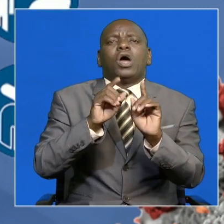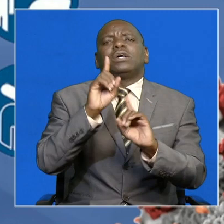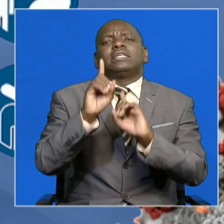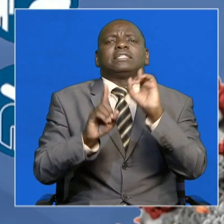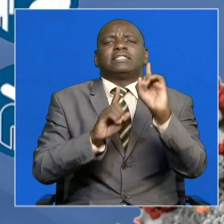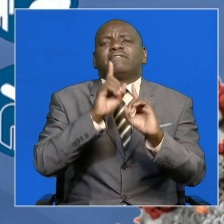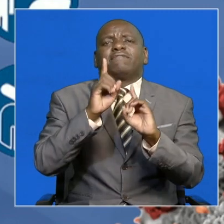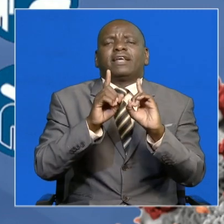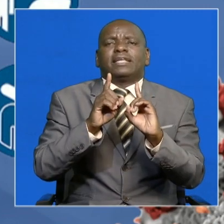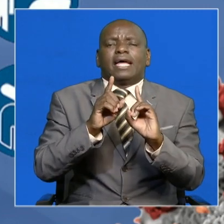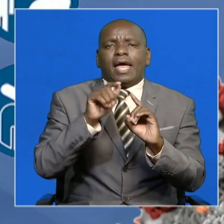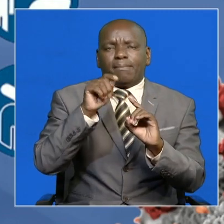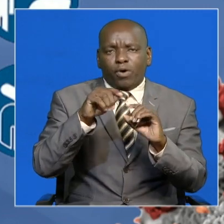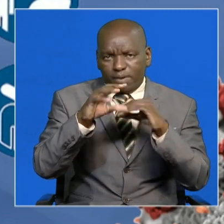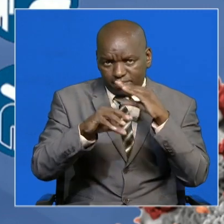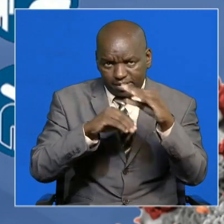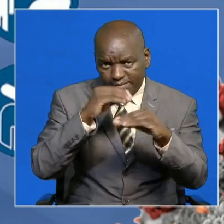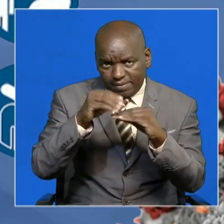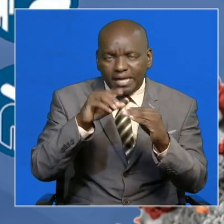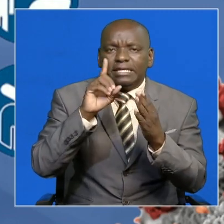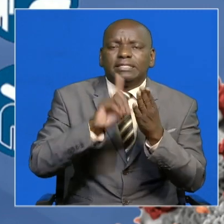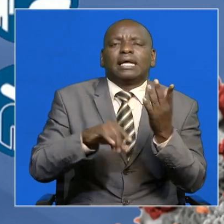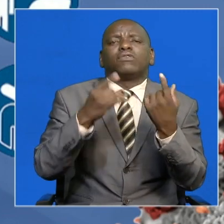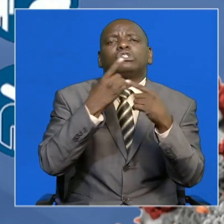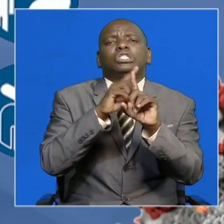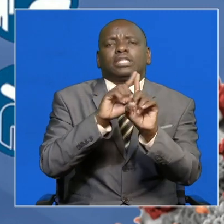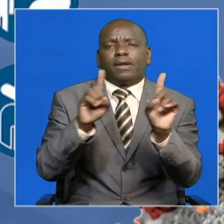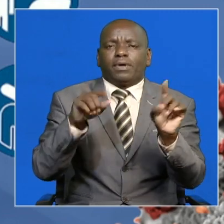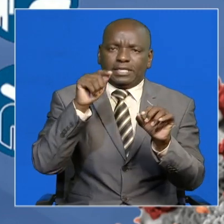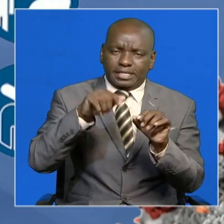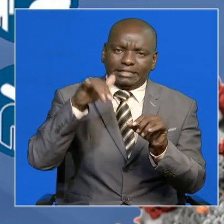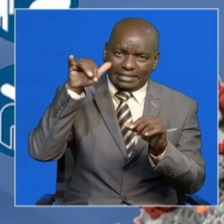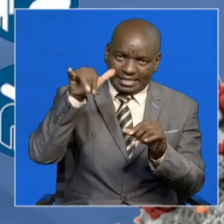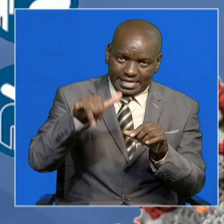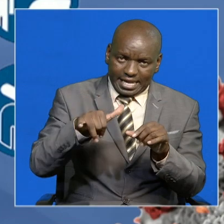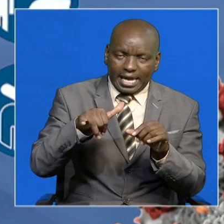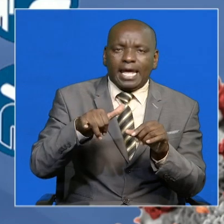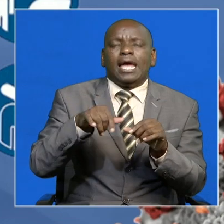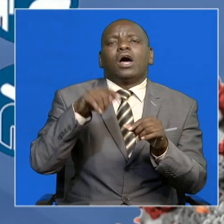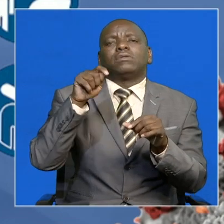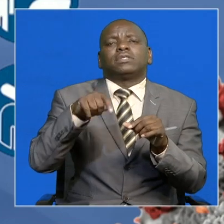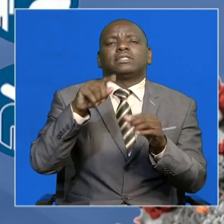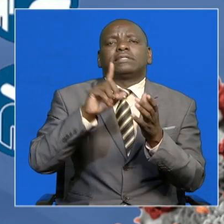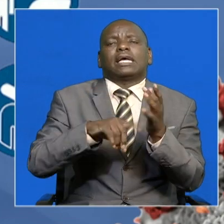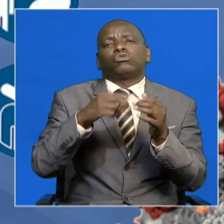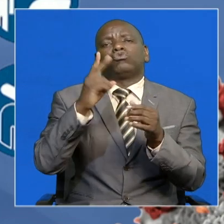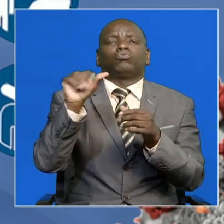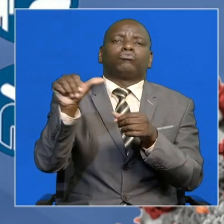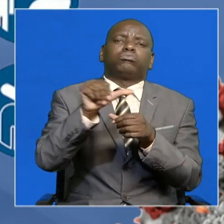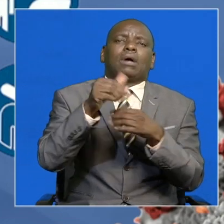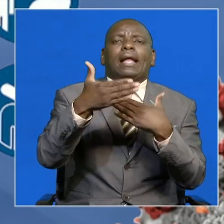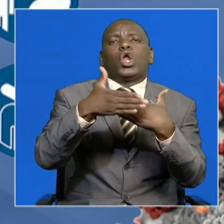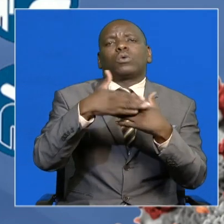and activities that I talked about at the start of January this year, that is at the beginning of the second